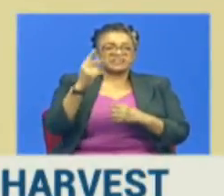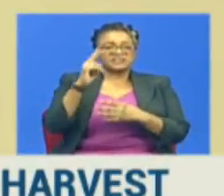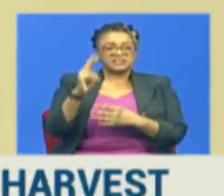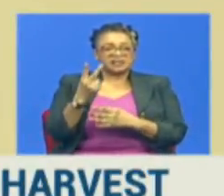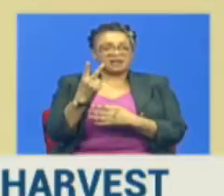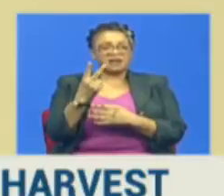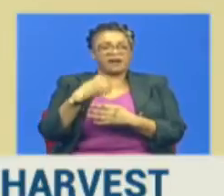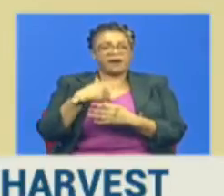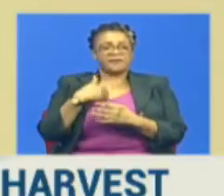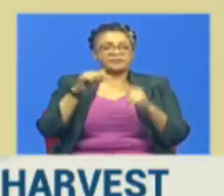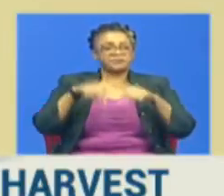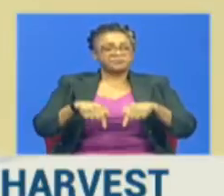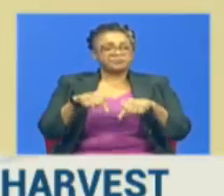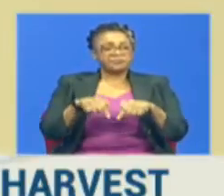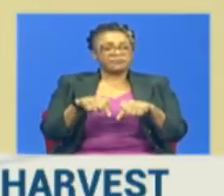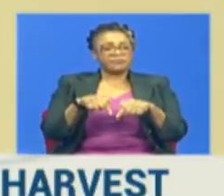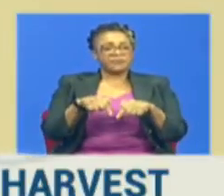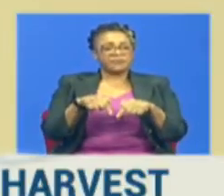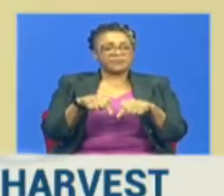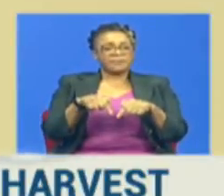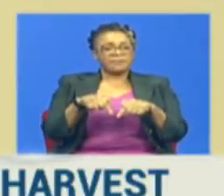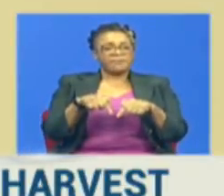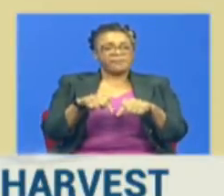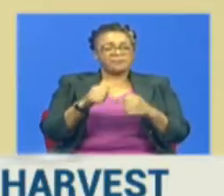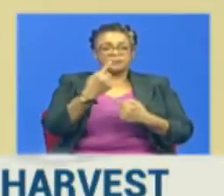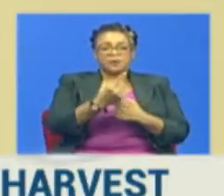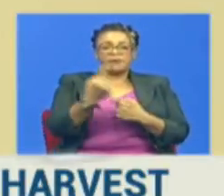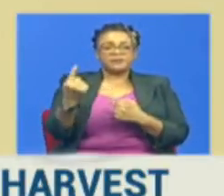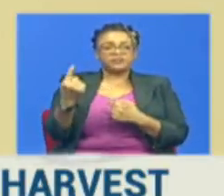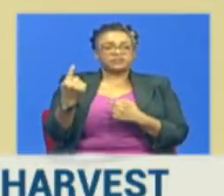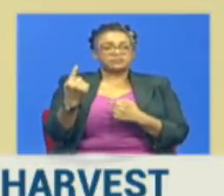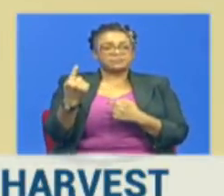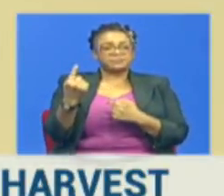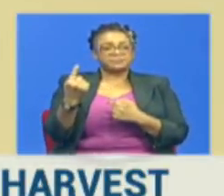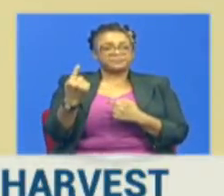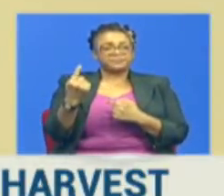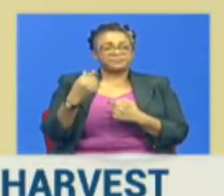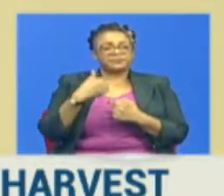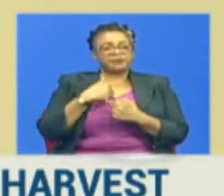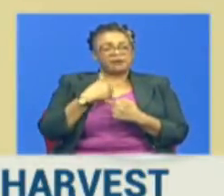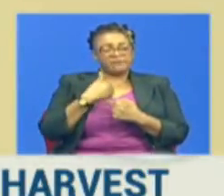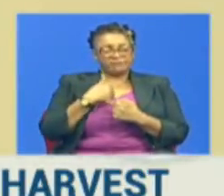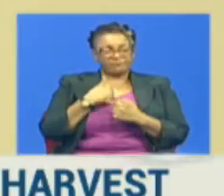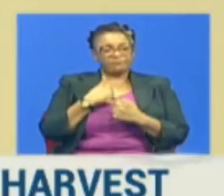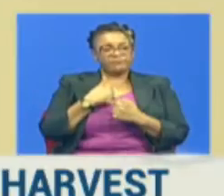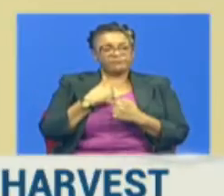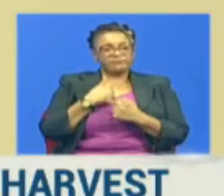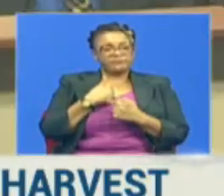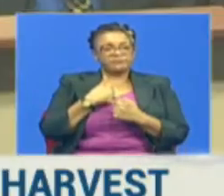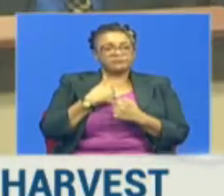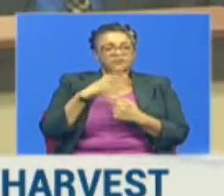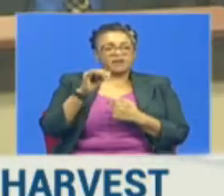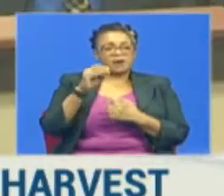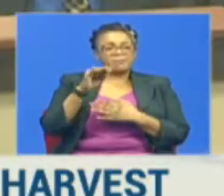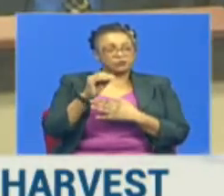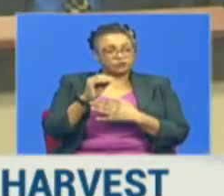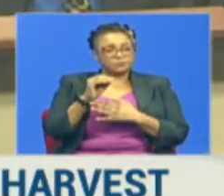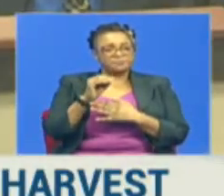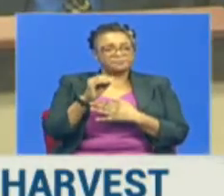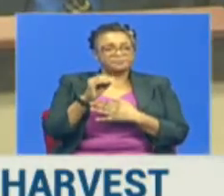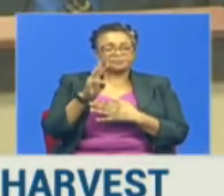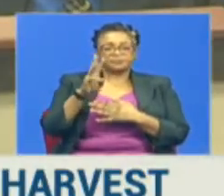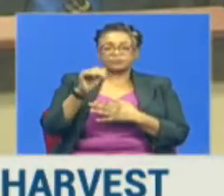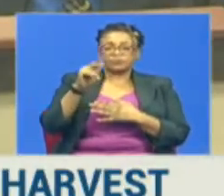In default, each of them shall serve a further 7 years imprisonment. Waluhe and Wakungu